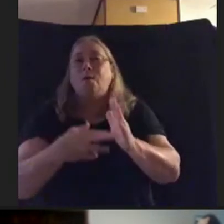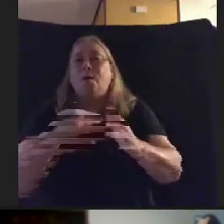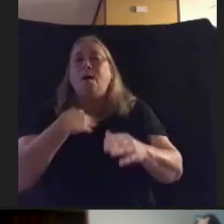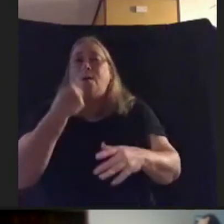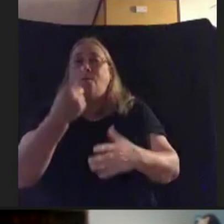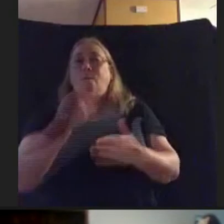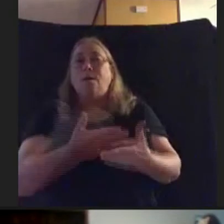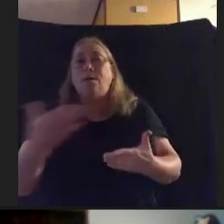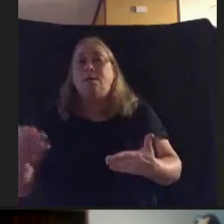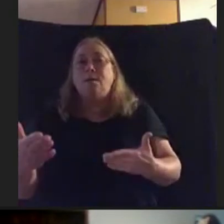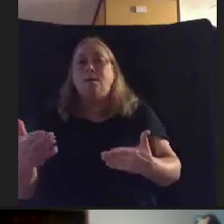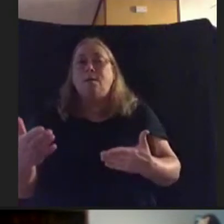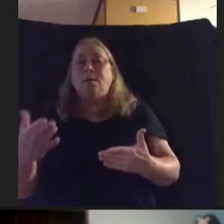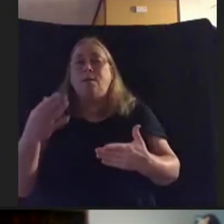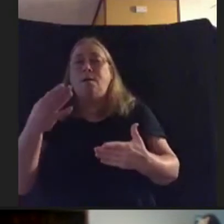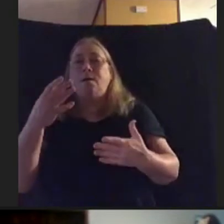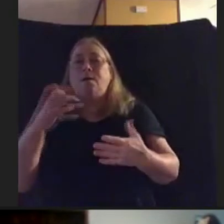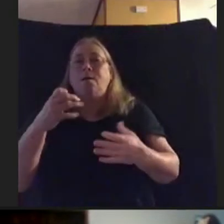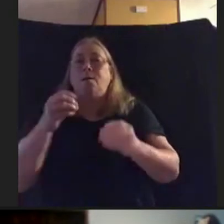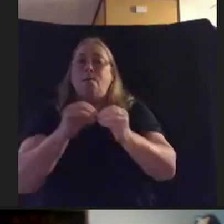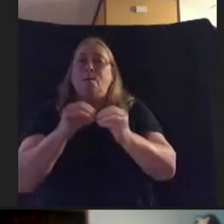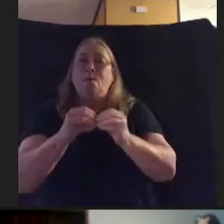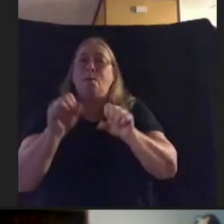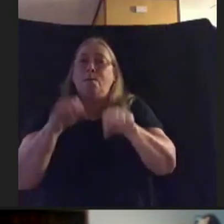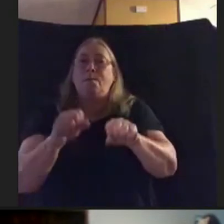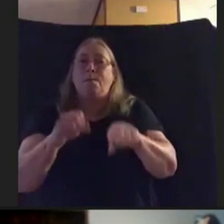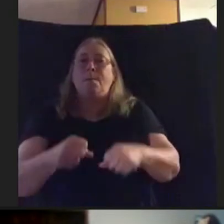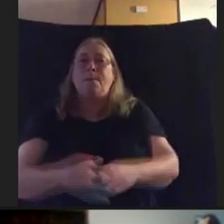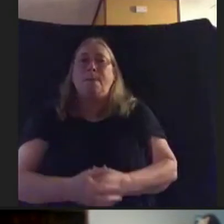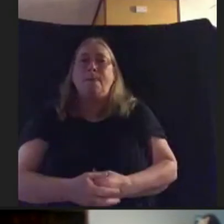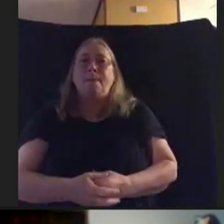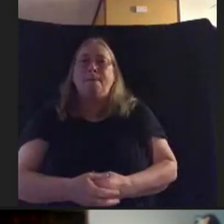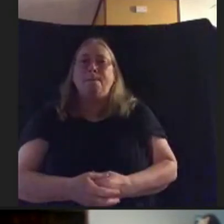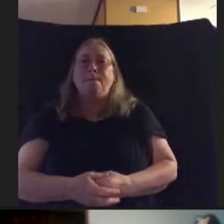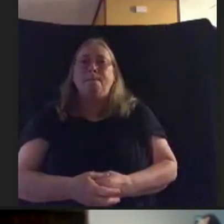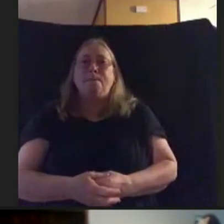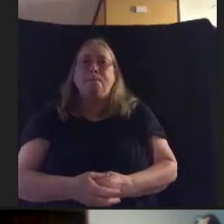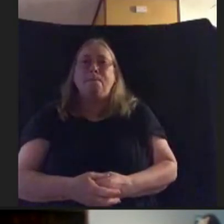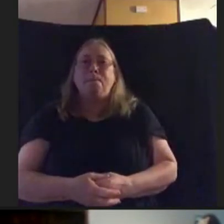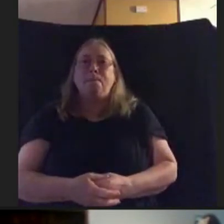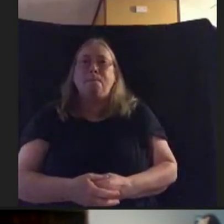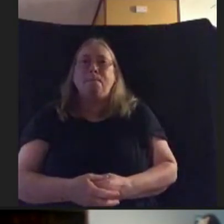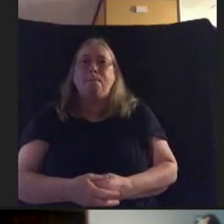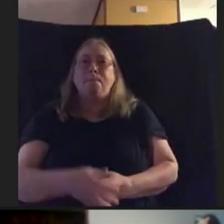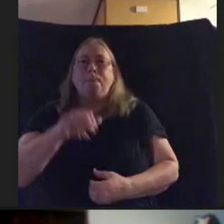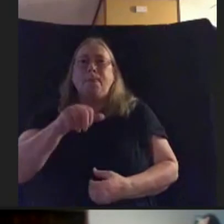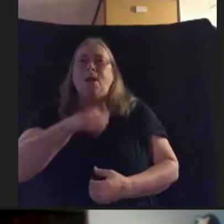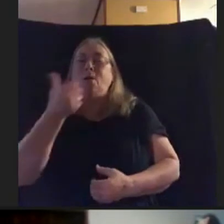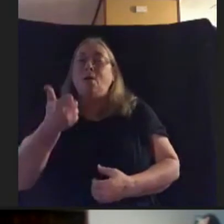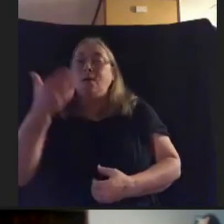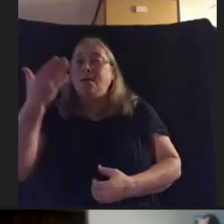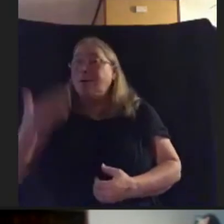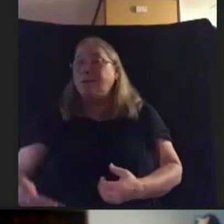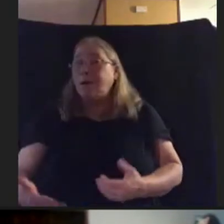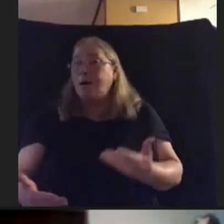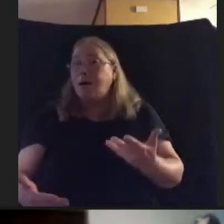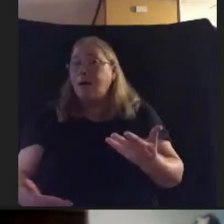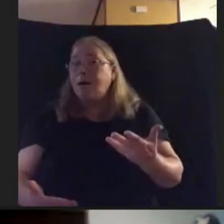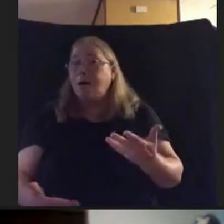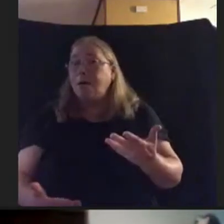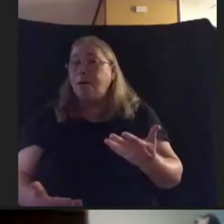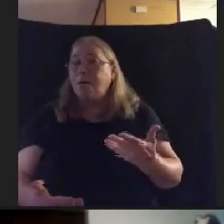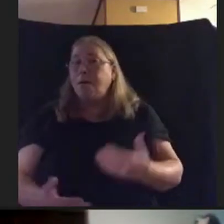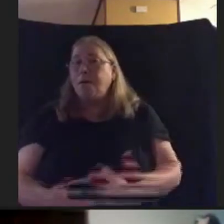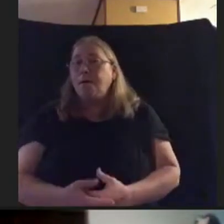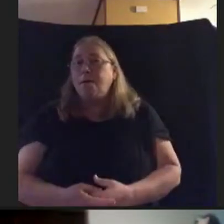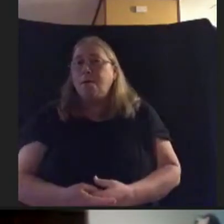ahead and open up as much as possible to reach folks who were at highest risk for bad outcomes. The other side of it is even, it's